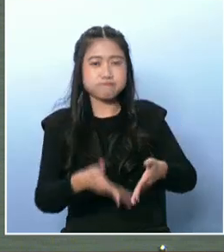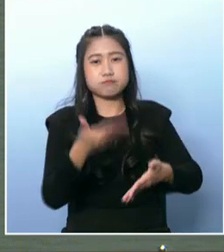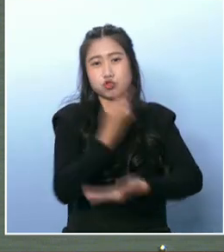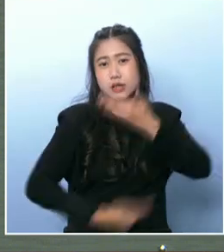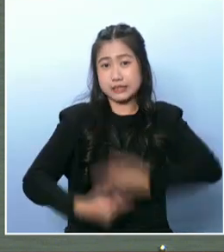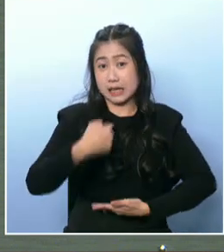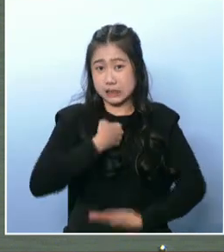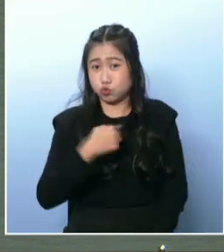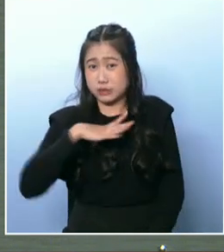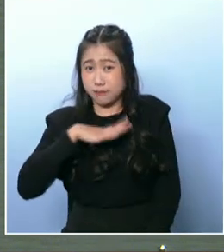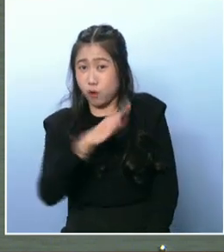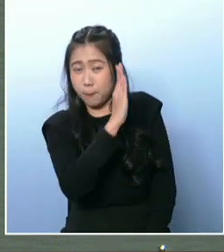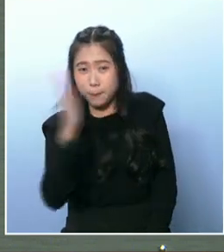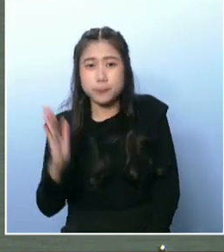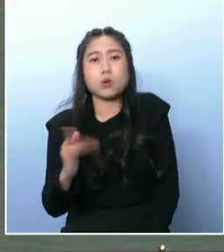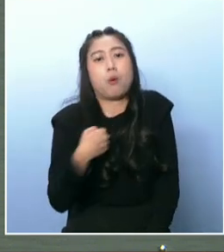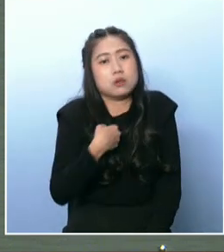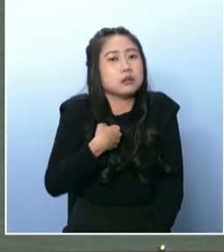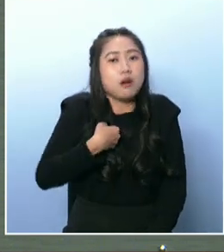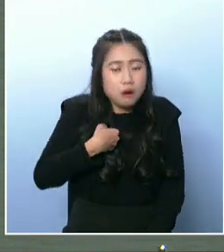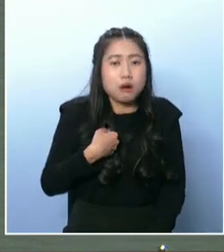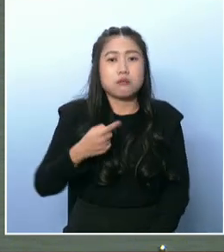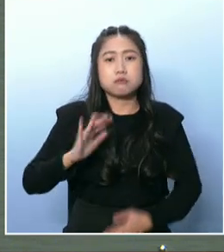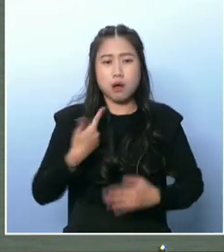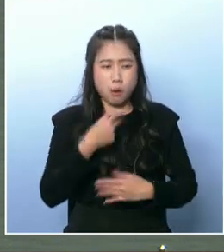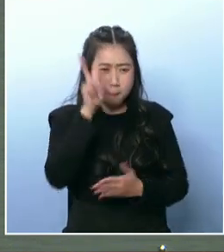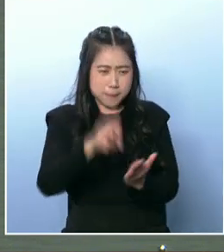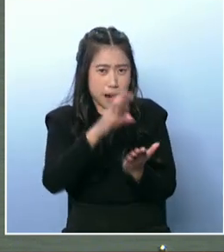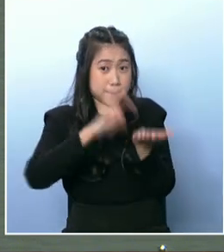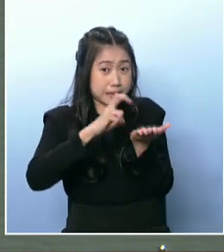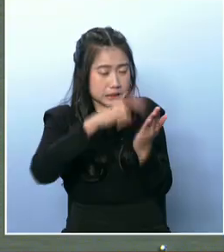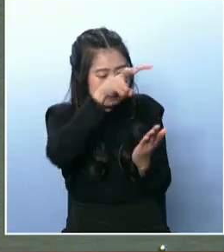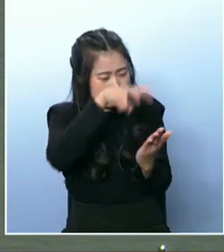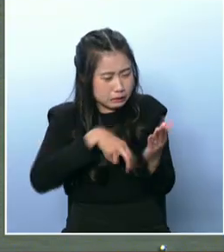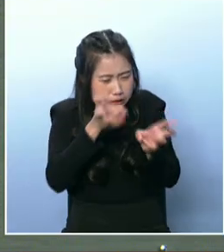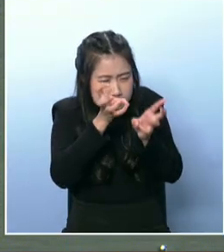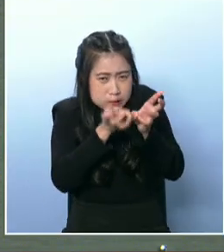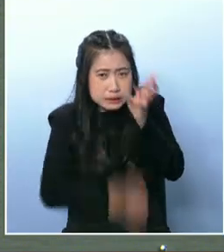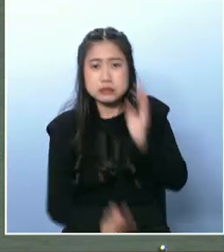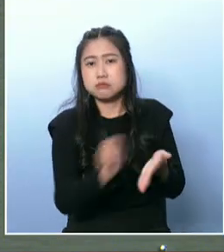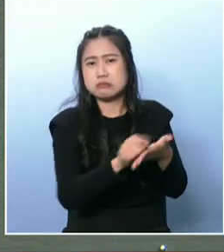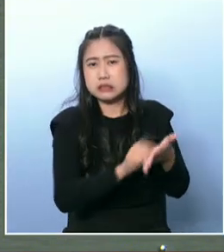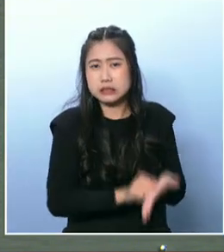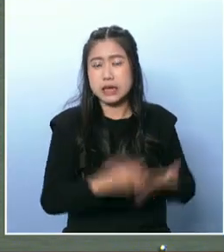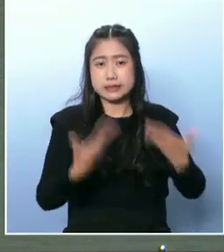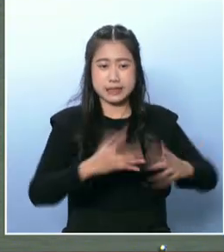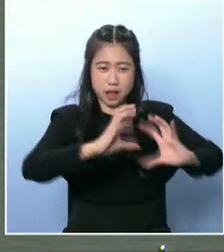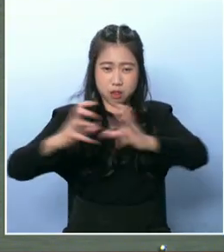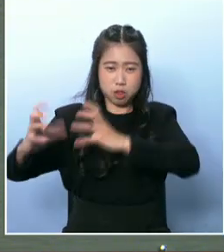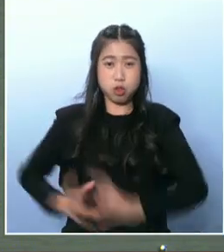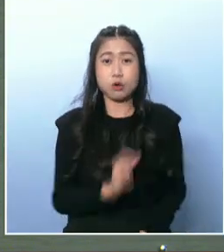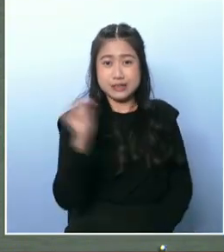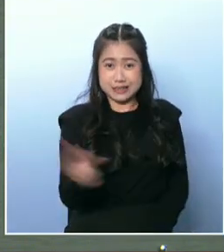professional staff required would be different because you're dealing with PWDs with different types of disabilities. But I do not see